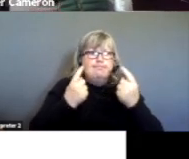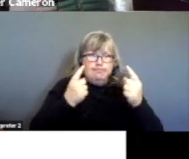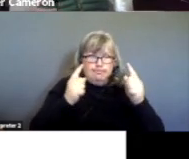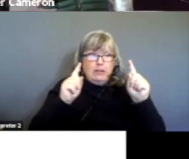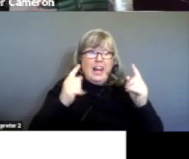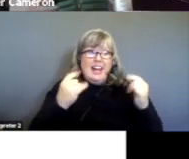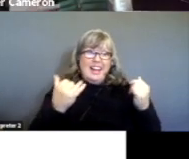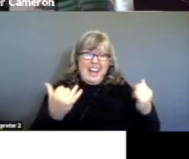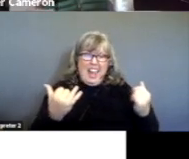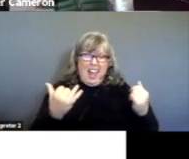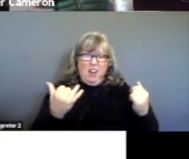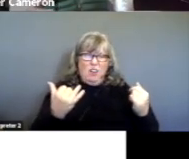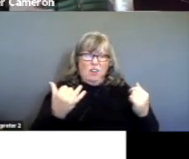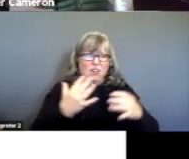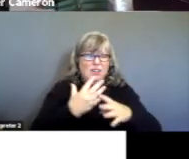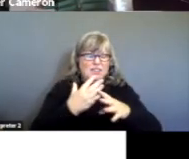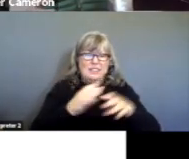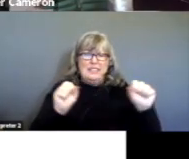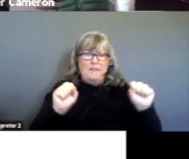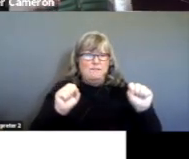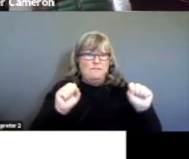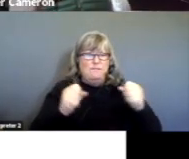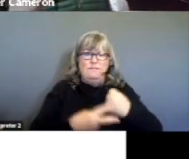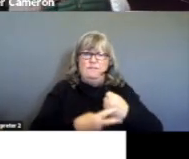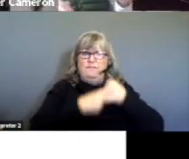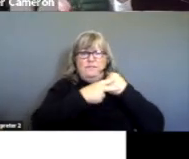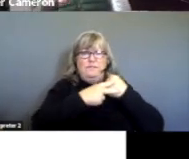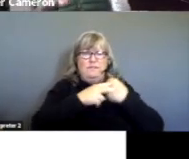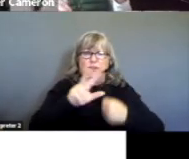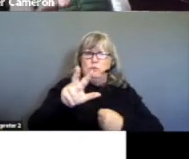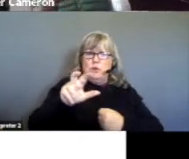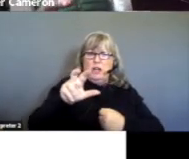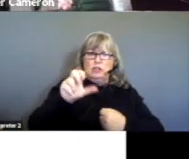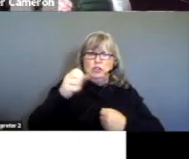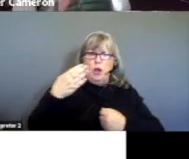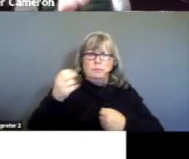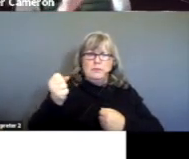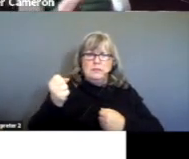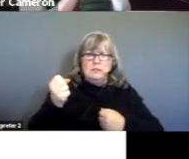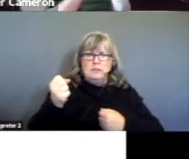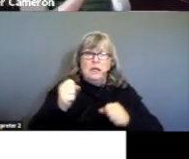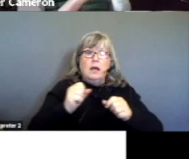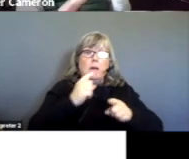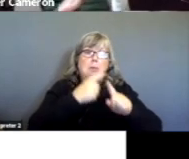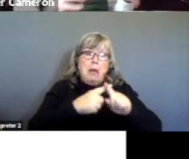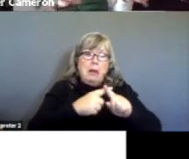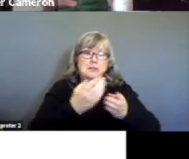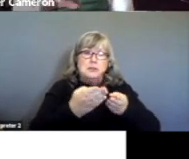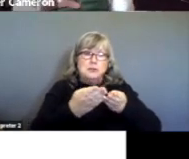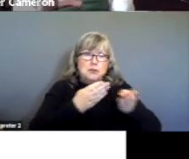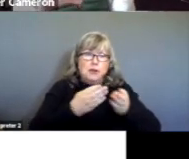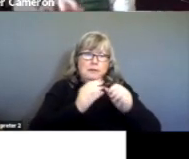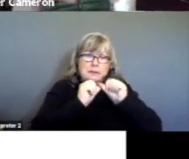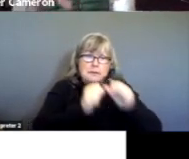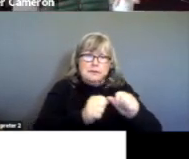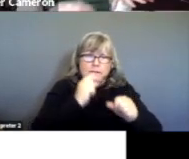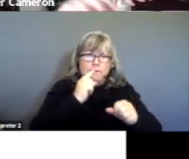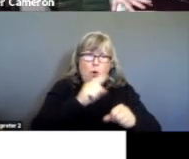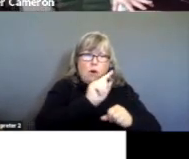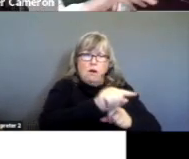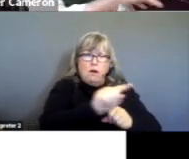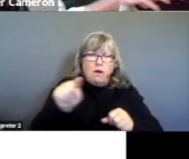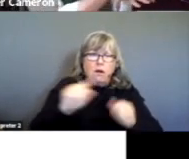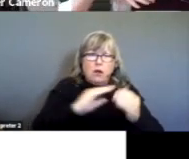now have saved over 300 jobs, and they've maintained that service for those various communities. So there's 6